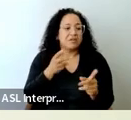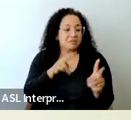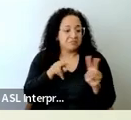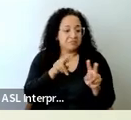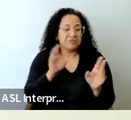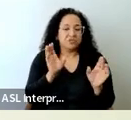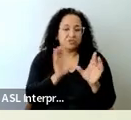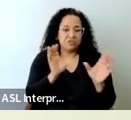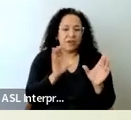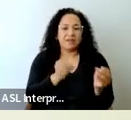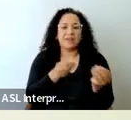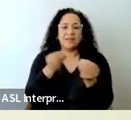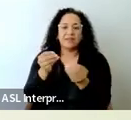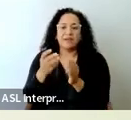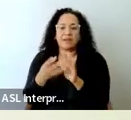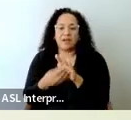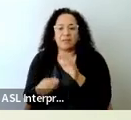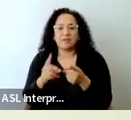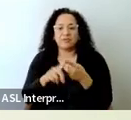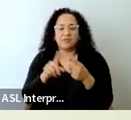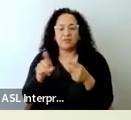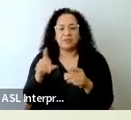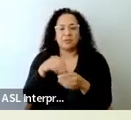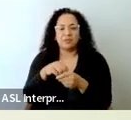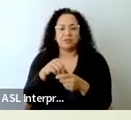they give a copy to the participant for review.